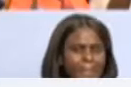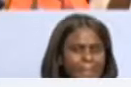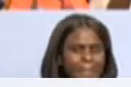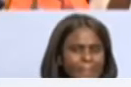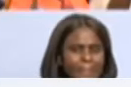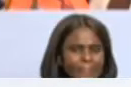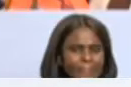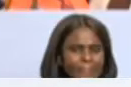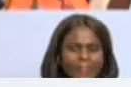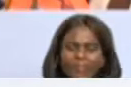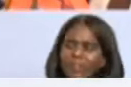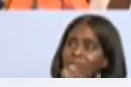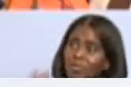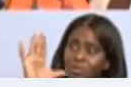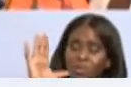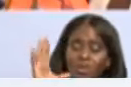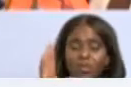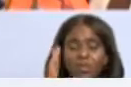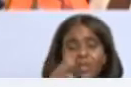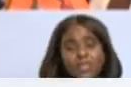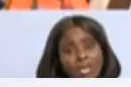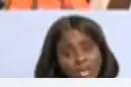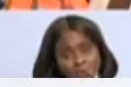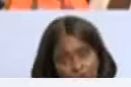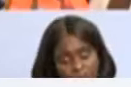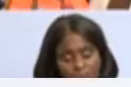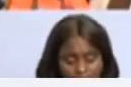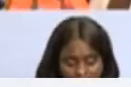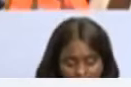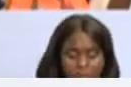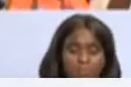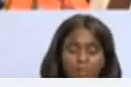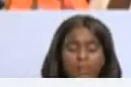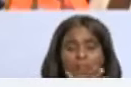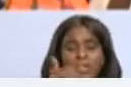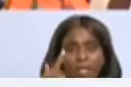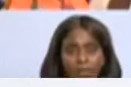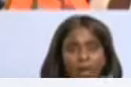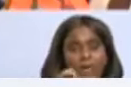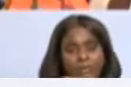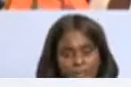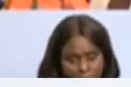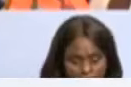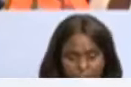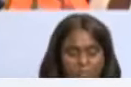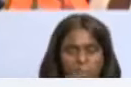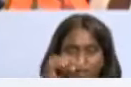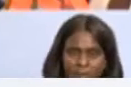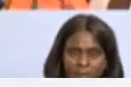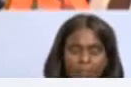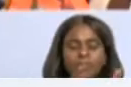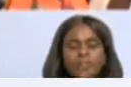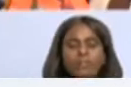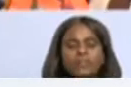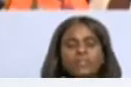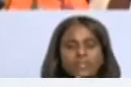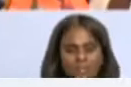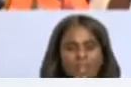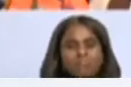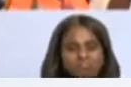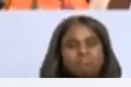God help you. This parliament must deepen and enhance the laws and punishment